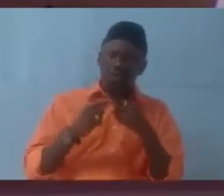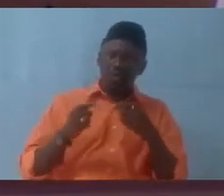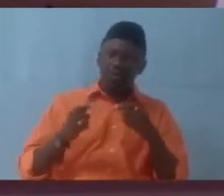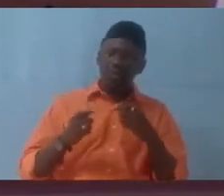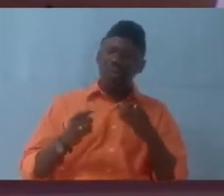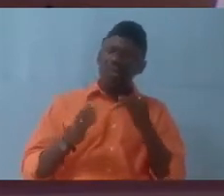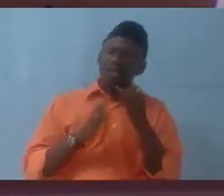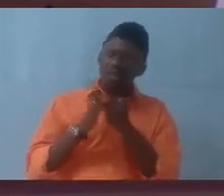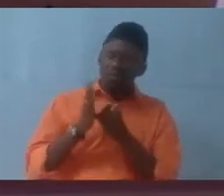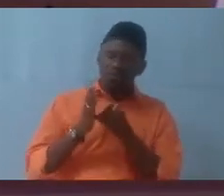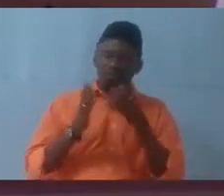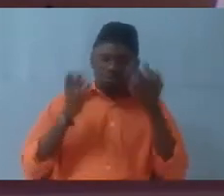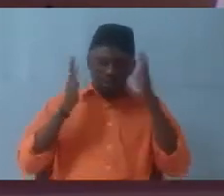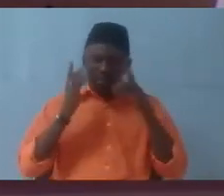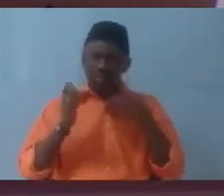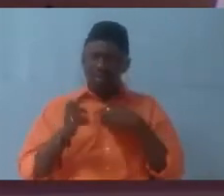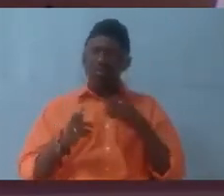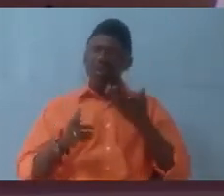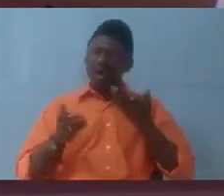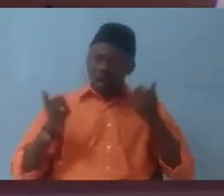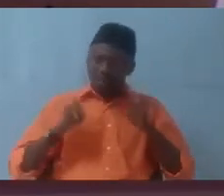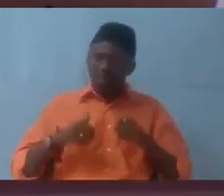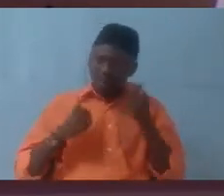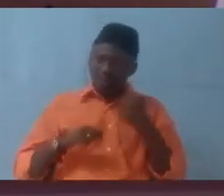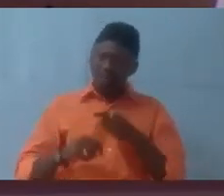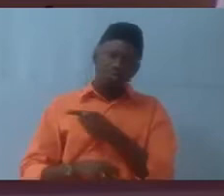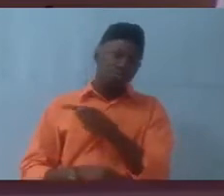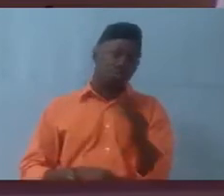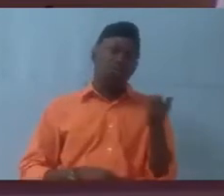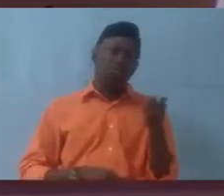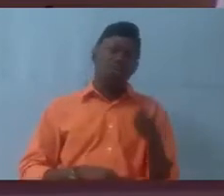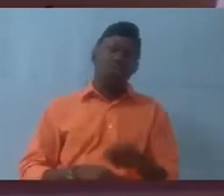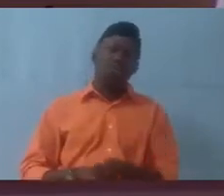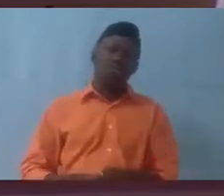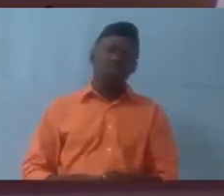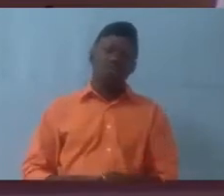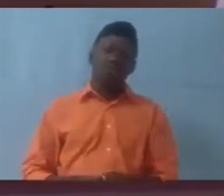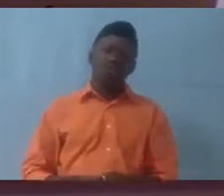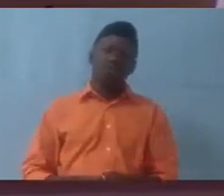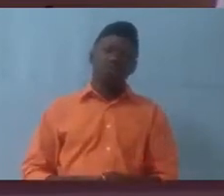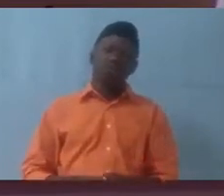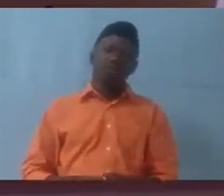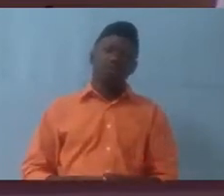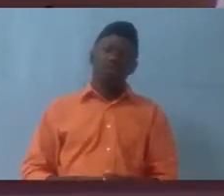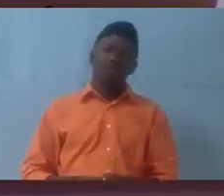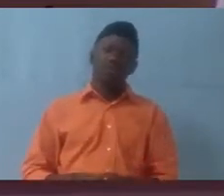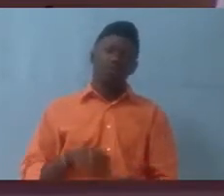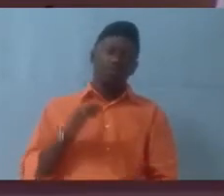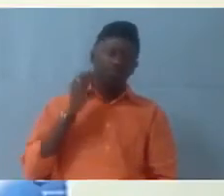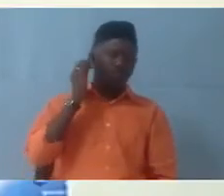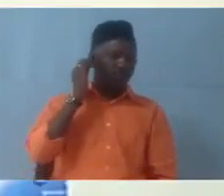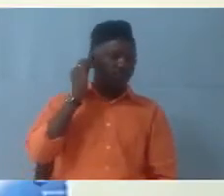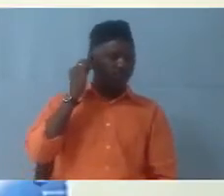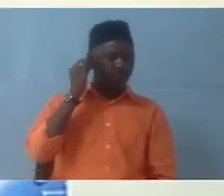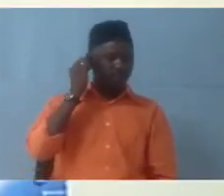justice bi gisee won lan mo ci won jafé jafé bi tax be ngeen wara jakar lo mom ak seeni jafé jafé mu war ko safaral